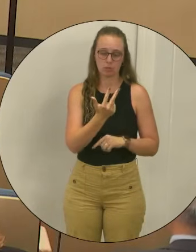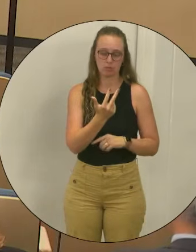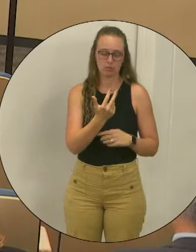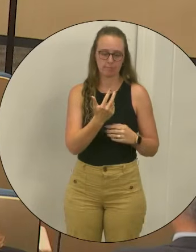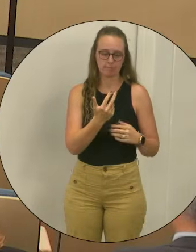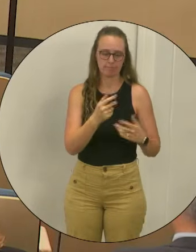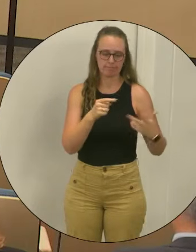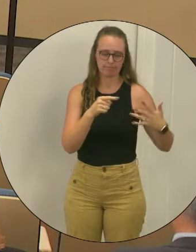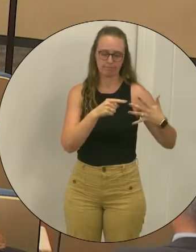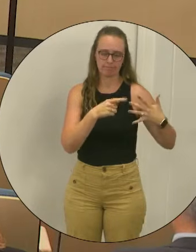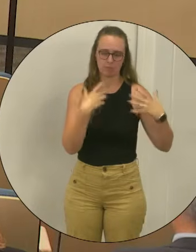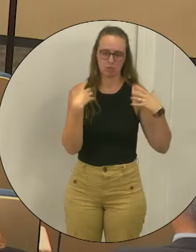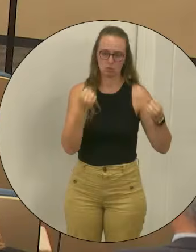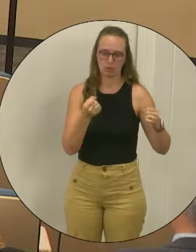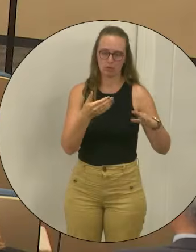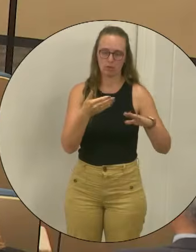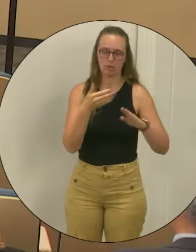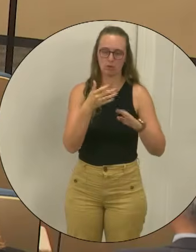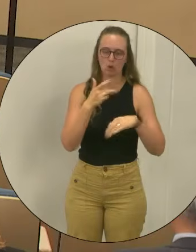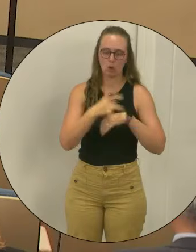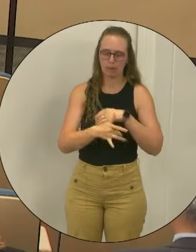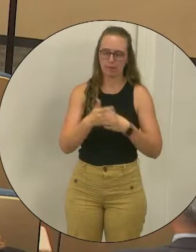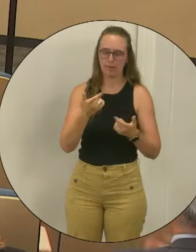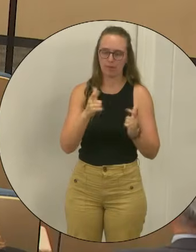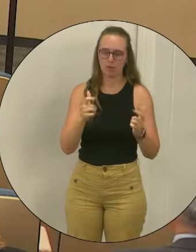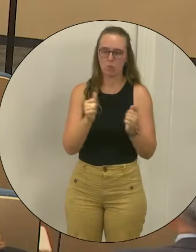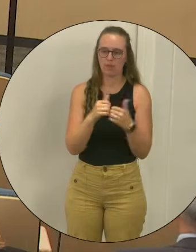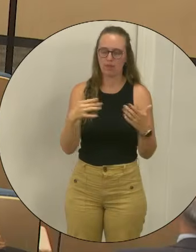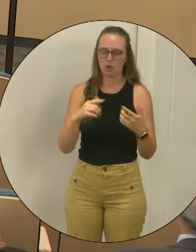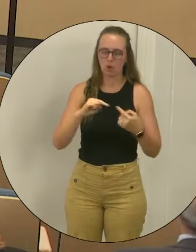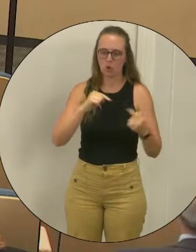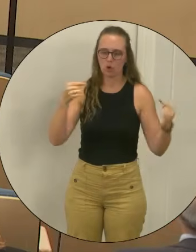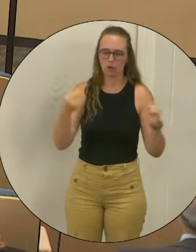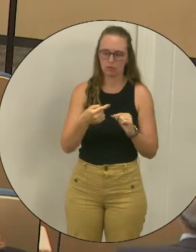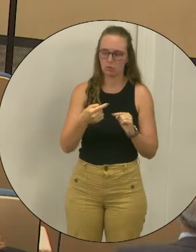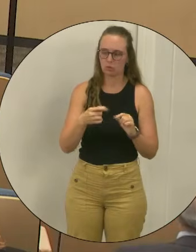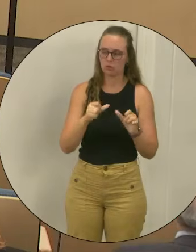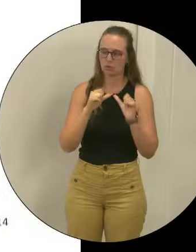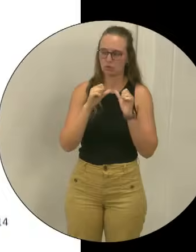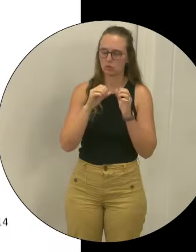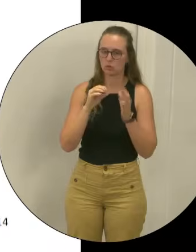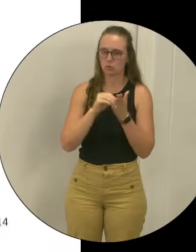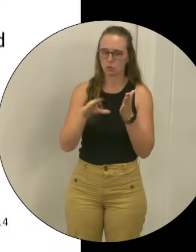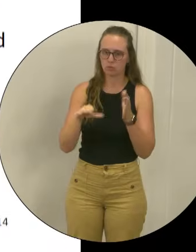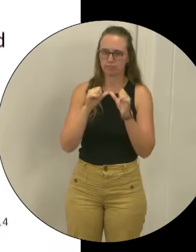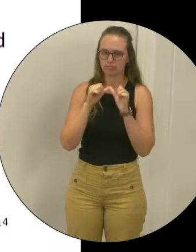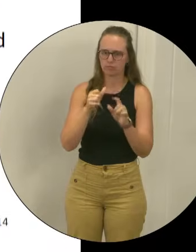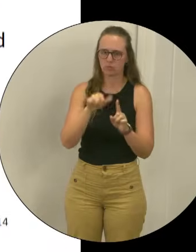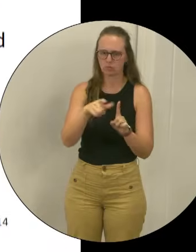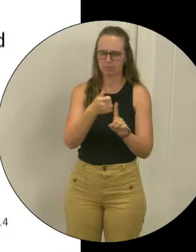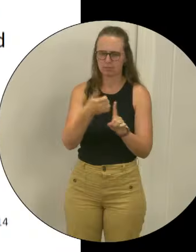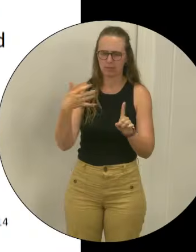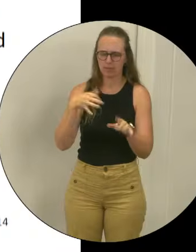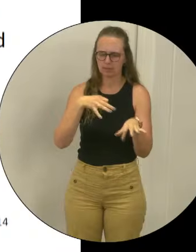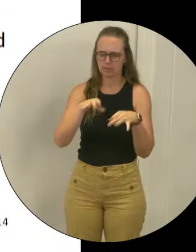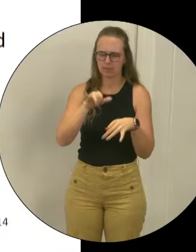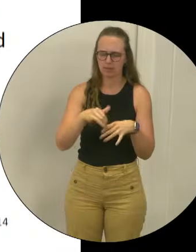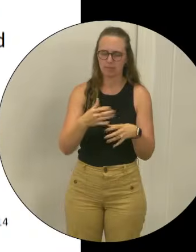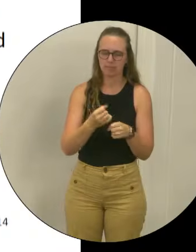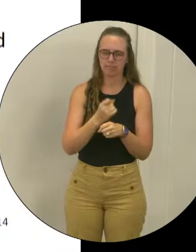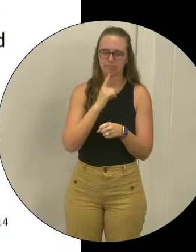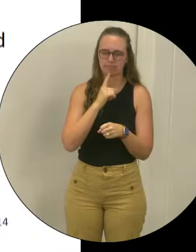strengthen early literacy support without harmful student retention requirements. Can you expand on that? I just want to make sure